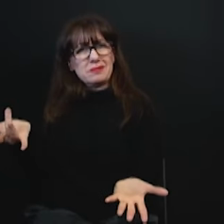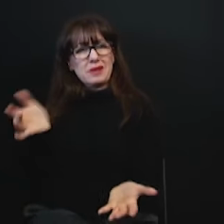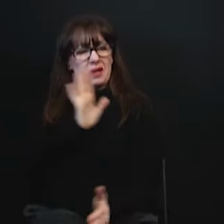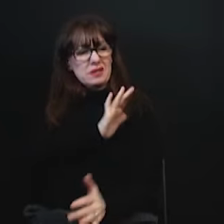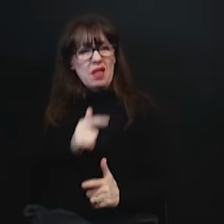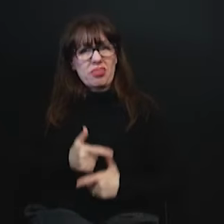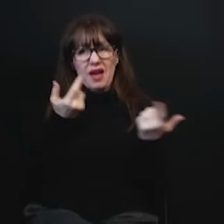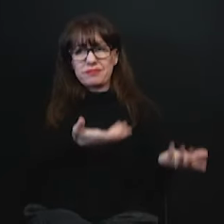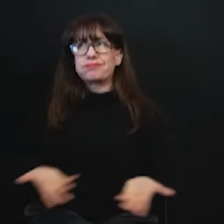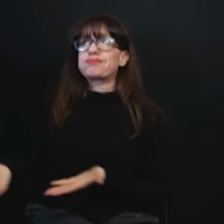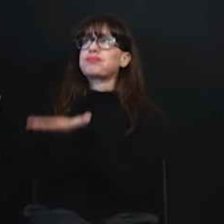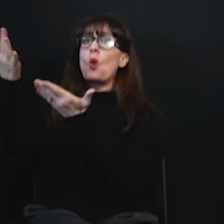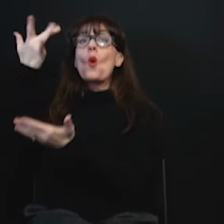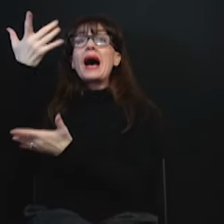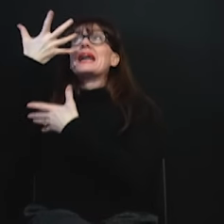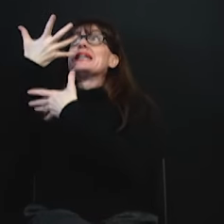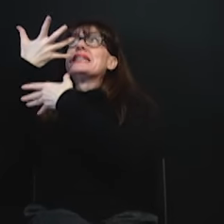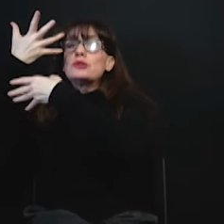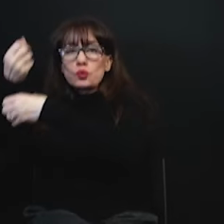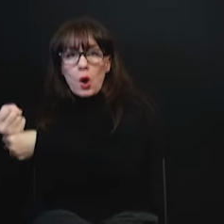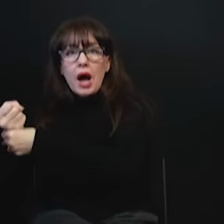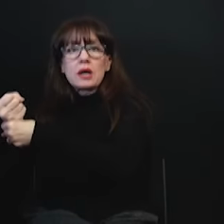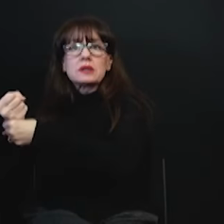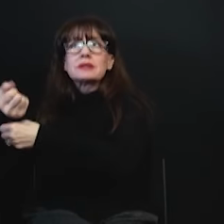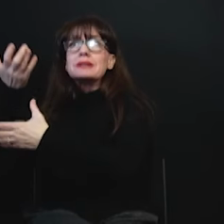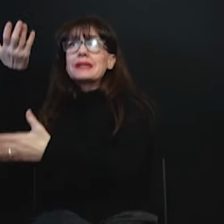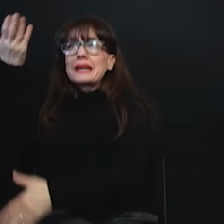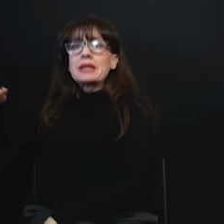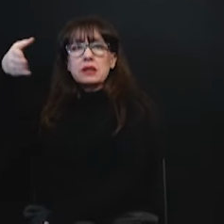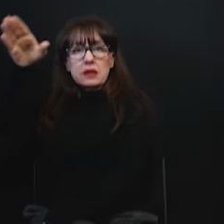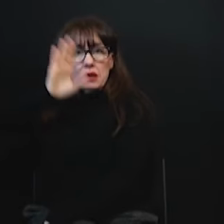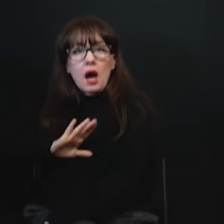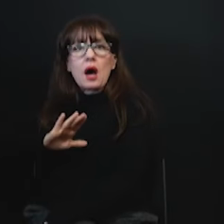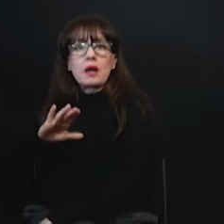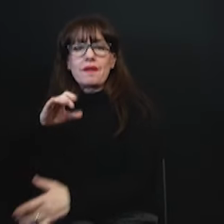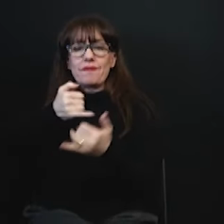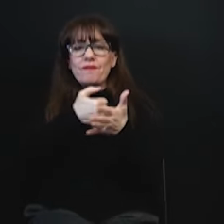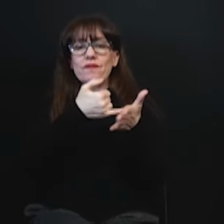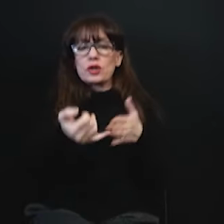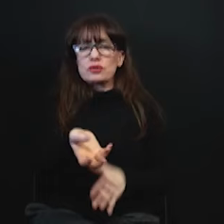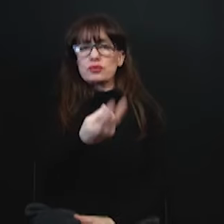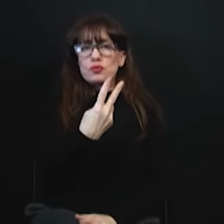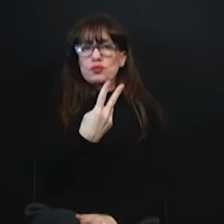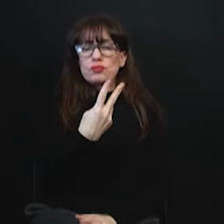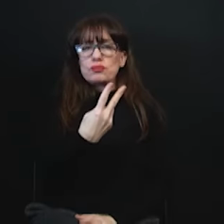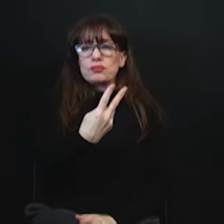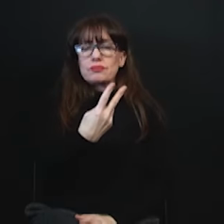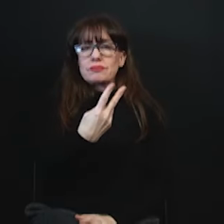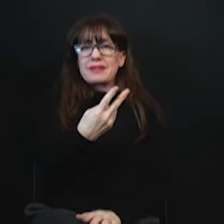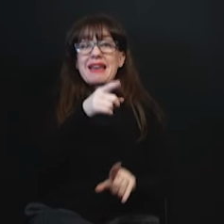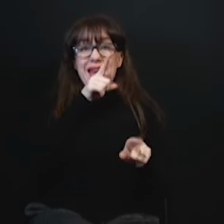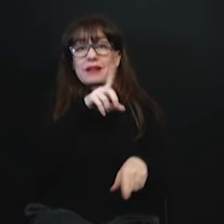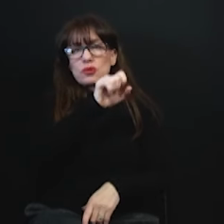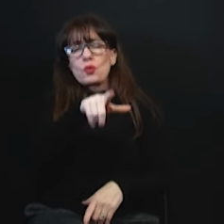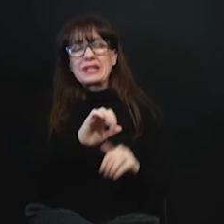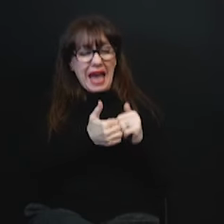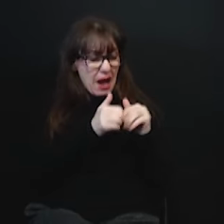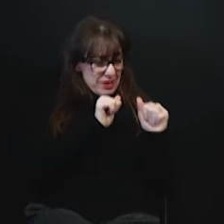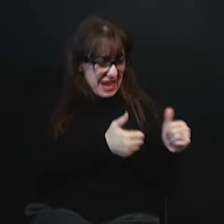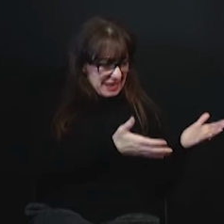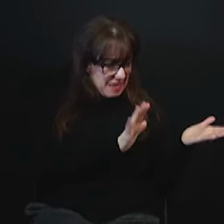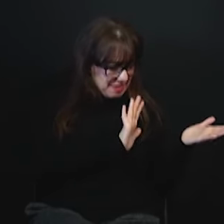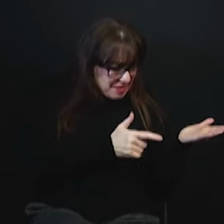life because he trusts in who God is. Verse 2 answers that very question. How can he